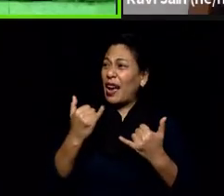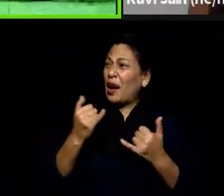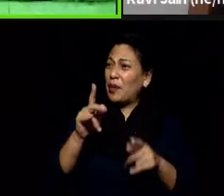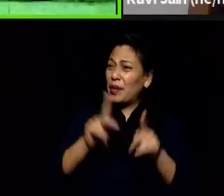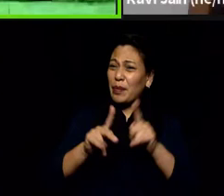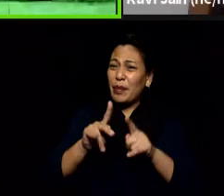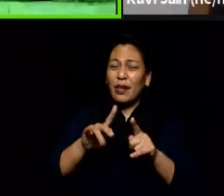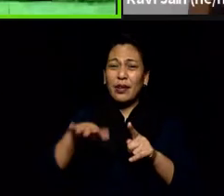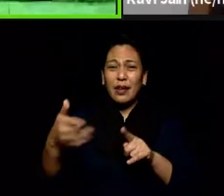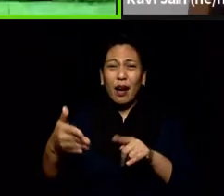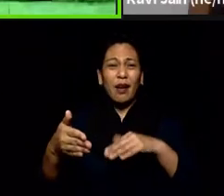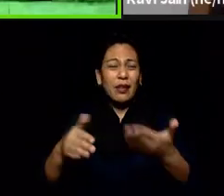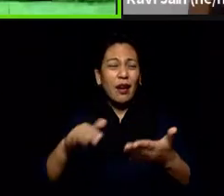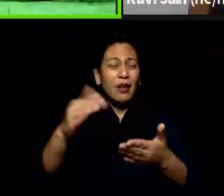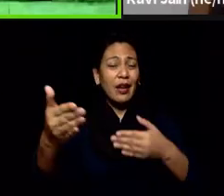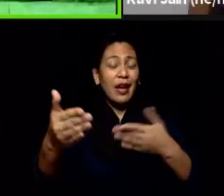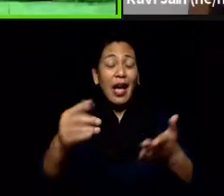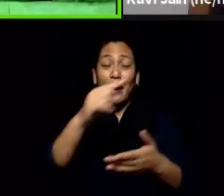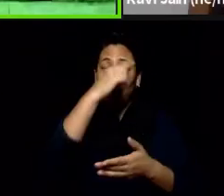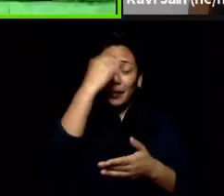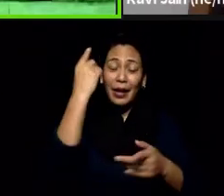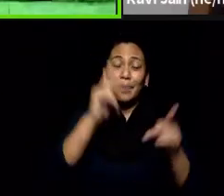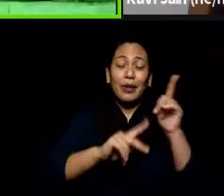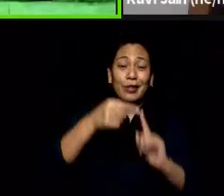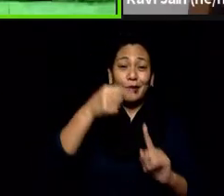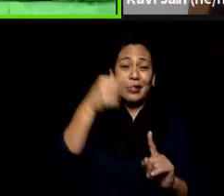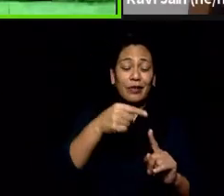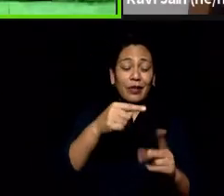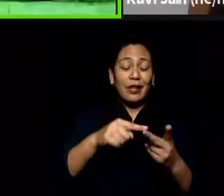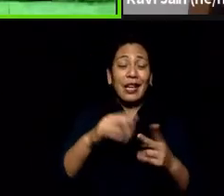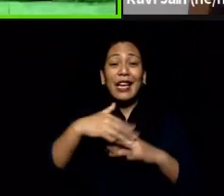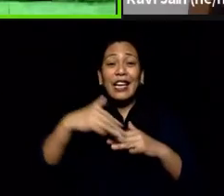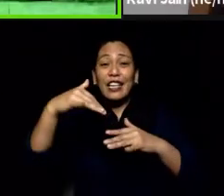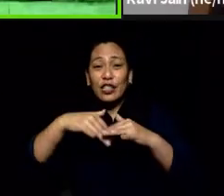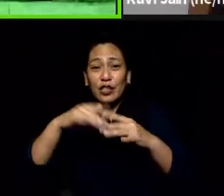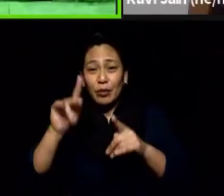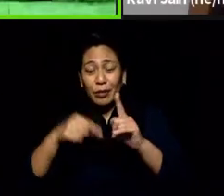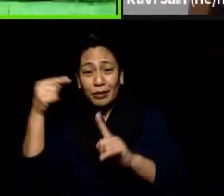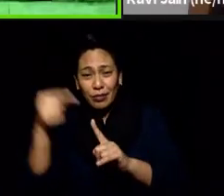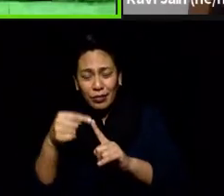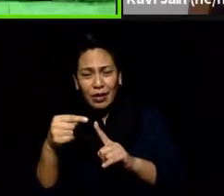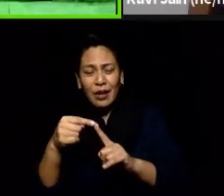and Black bodies in particular and Indigenous bodies in particular are being